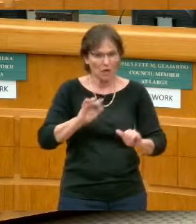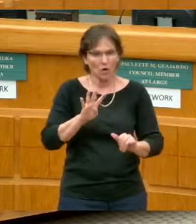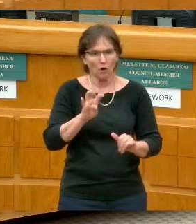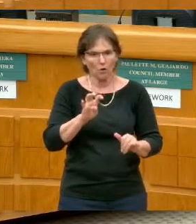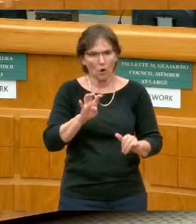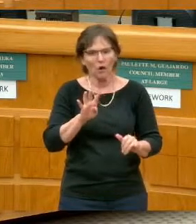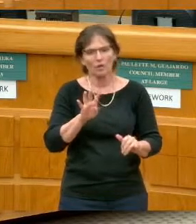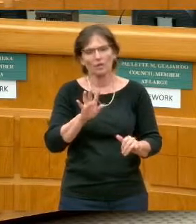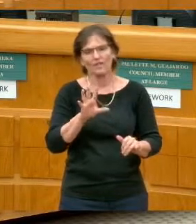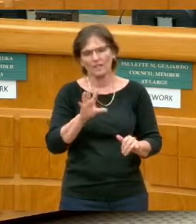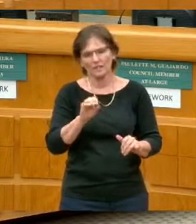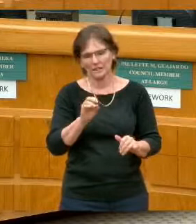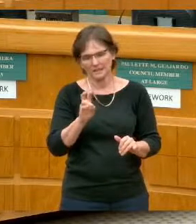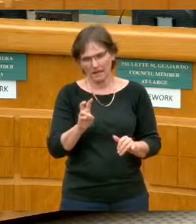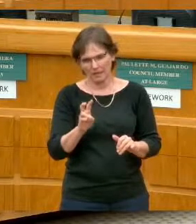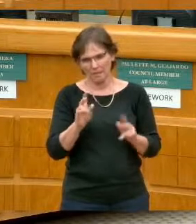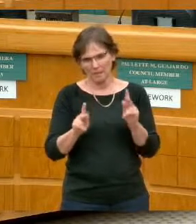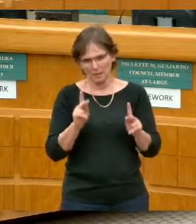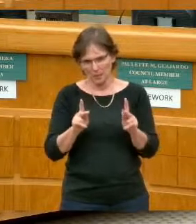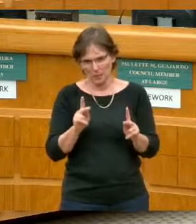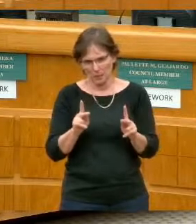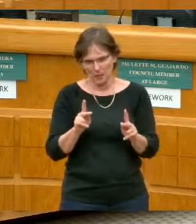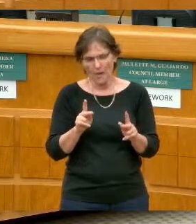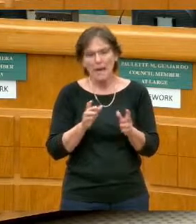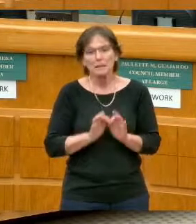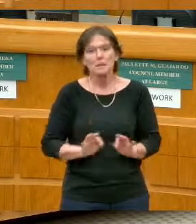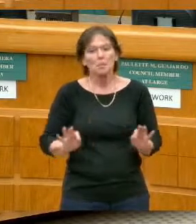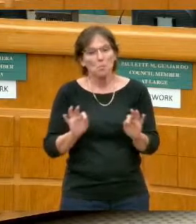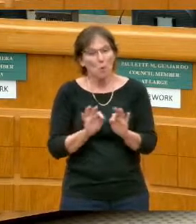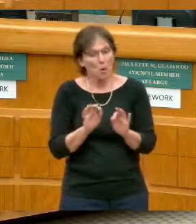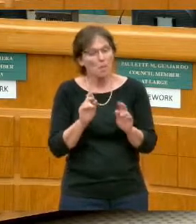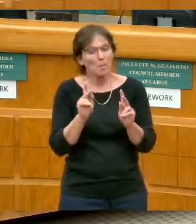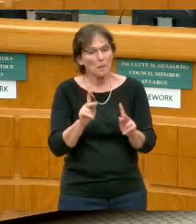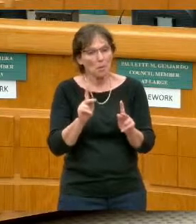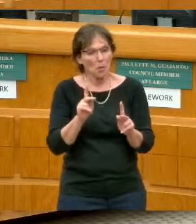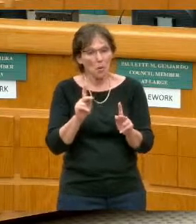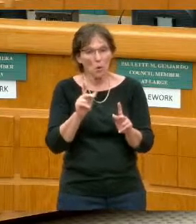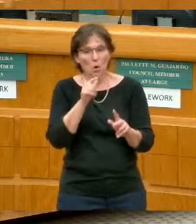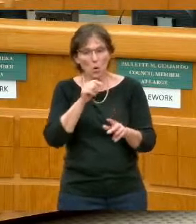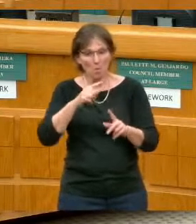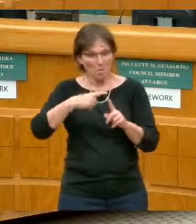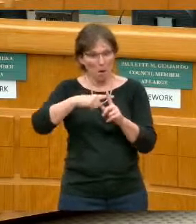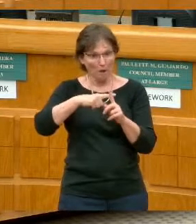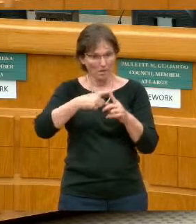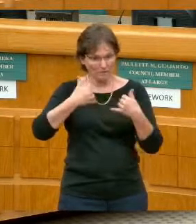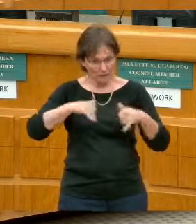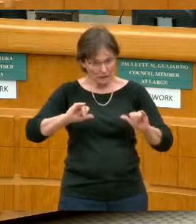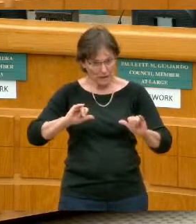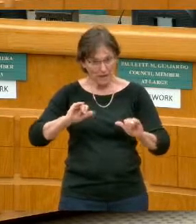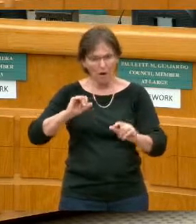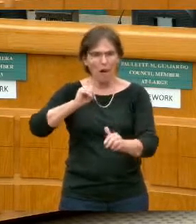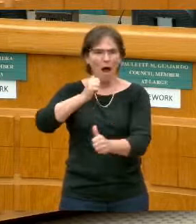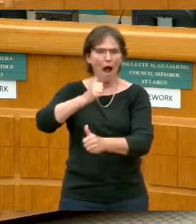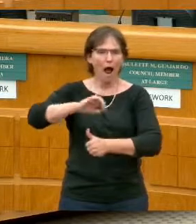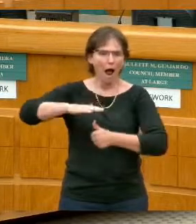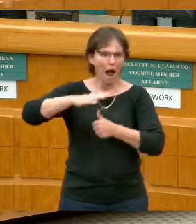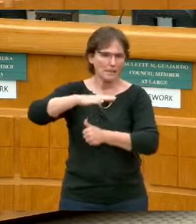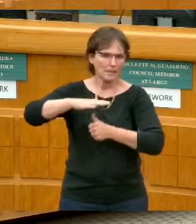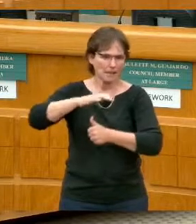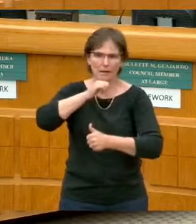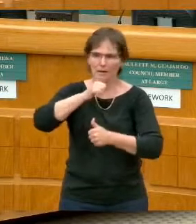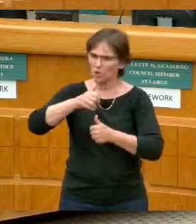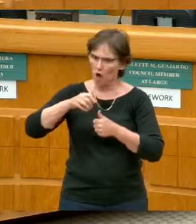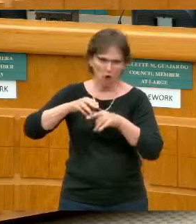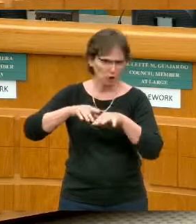these individuals isolate themselves so that they do not transmit the virus to anybody else. And we'll talk about the 410